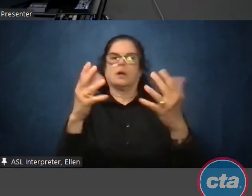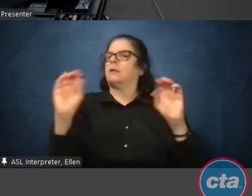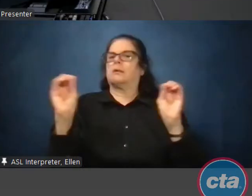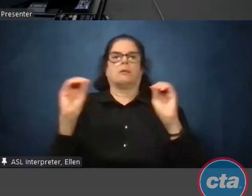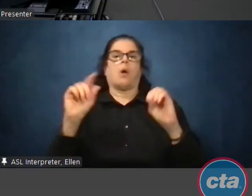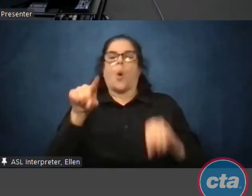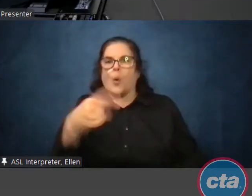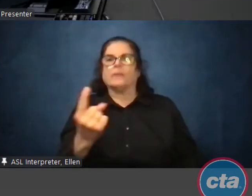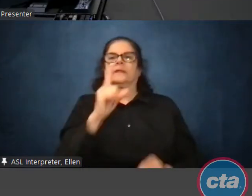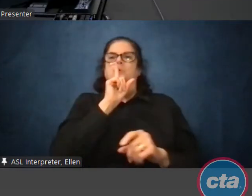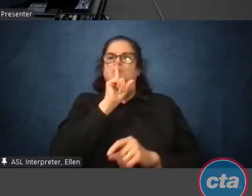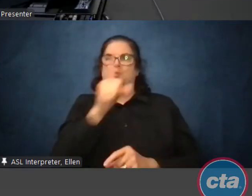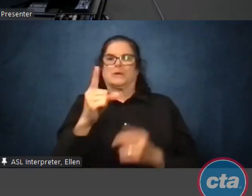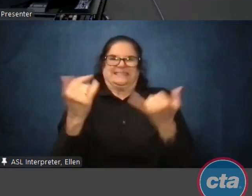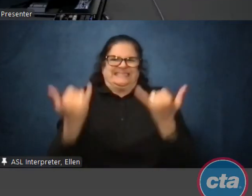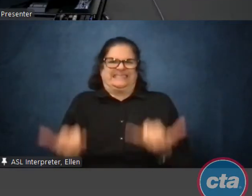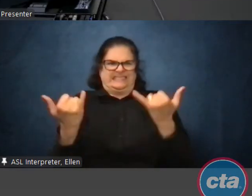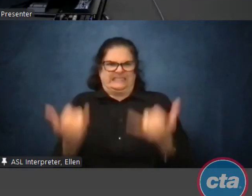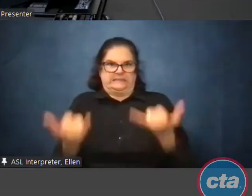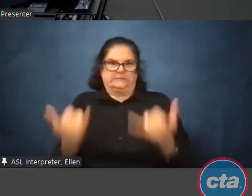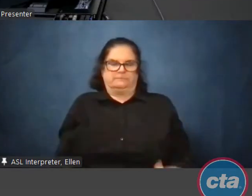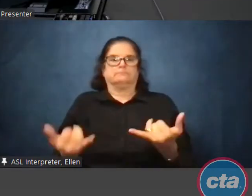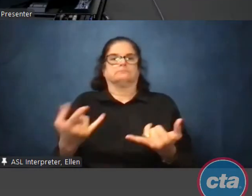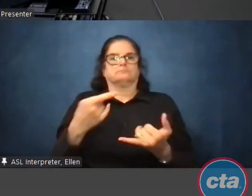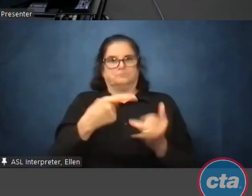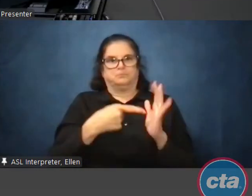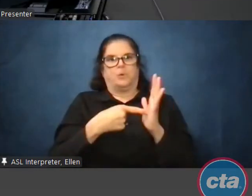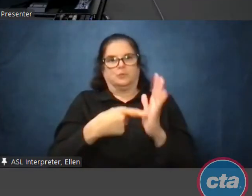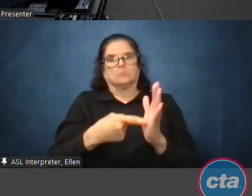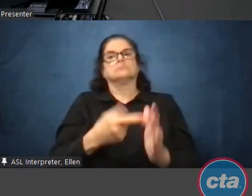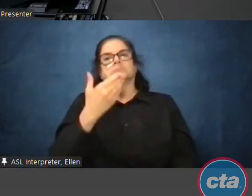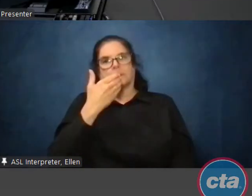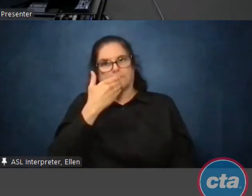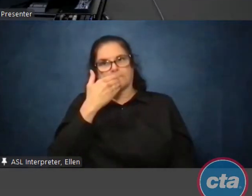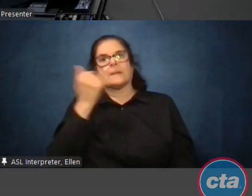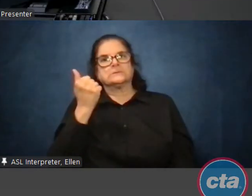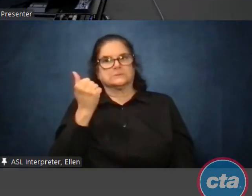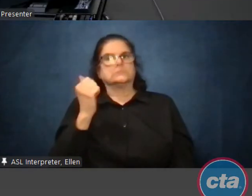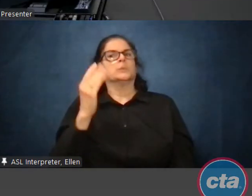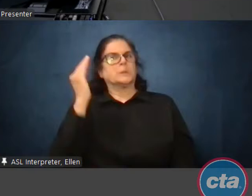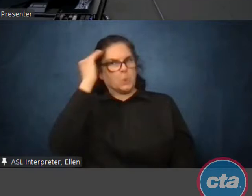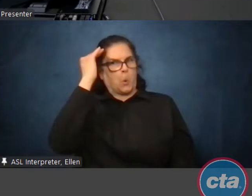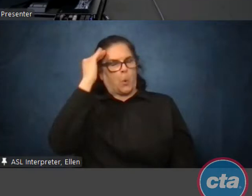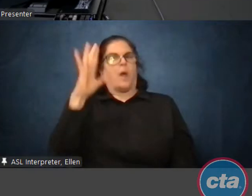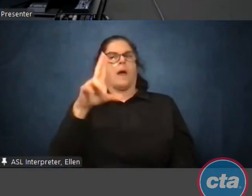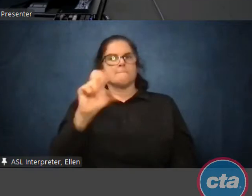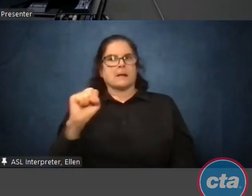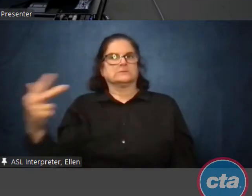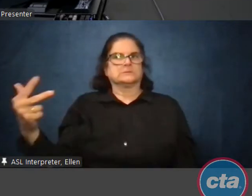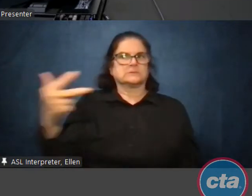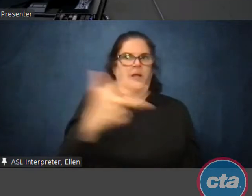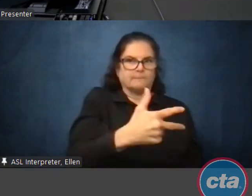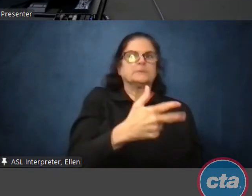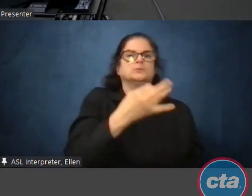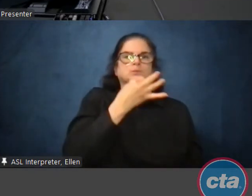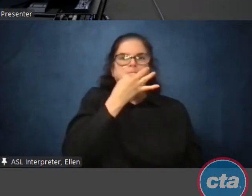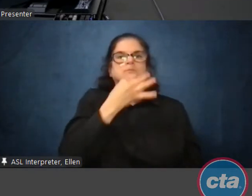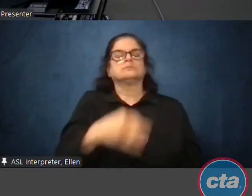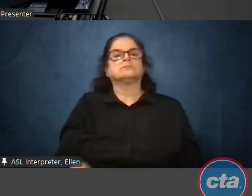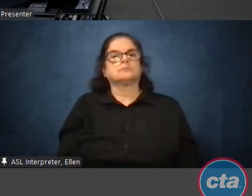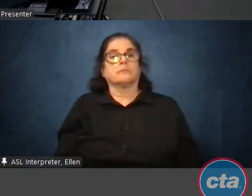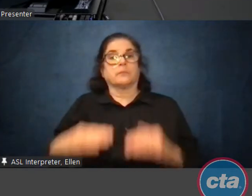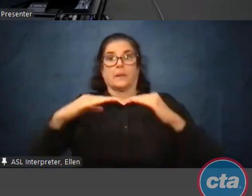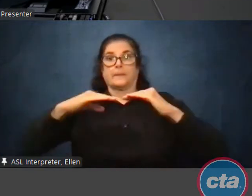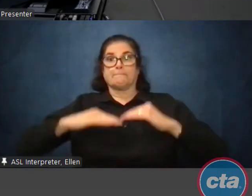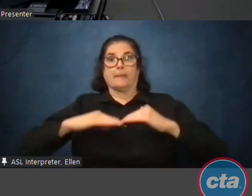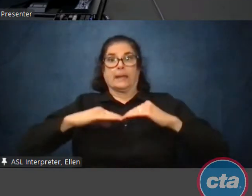real-time feed, but we found that this is a pretty good way to make sure that we know a bus is going to come. On the bottom of the display,